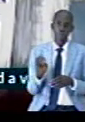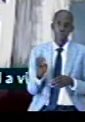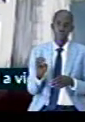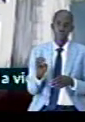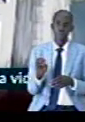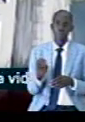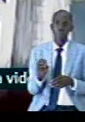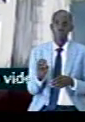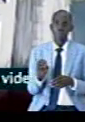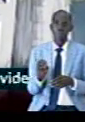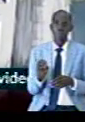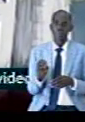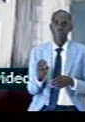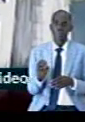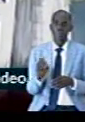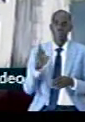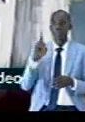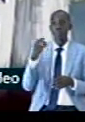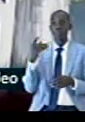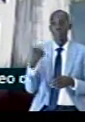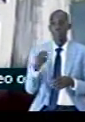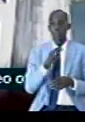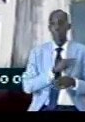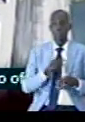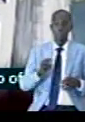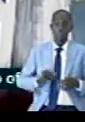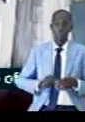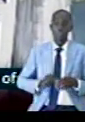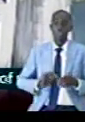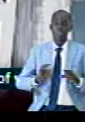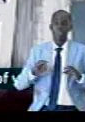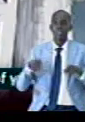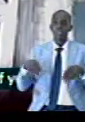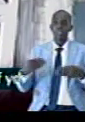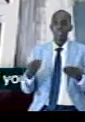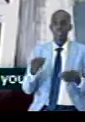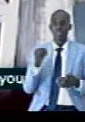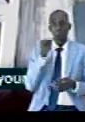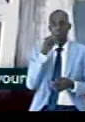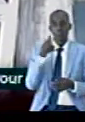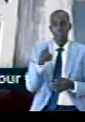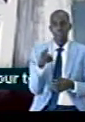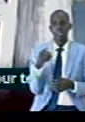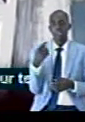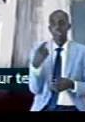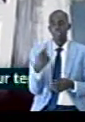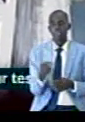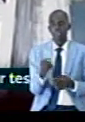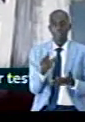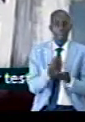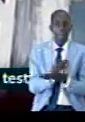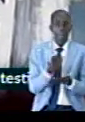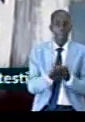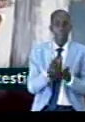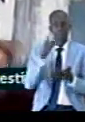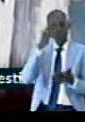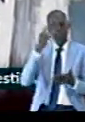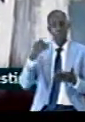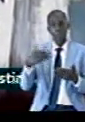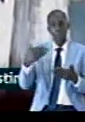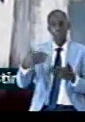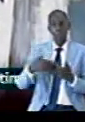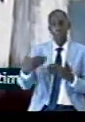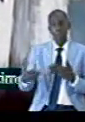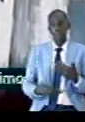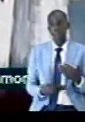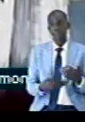one of the Palace members gave me my neighbor that gave me the Ambi before the man of God still